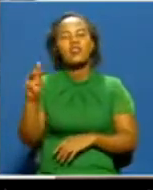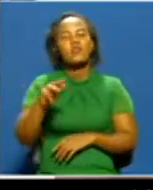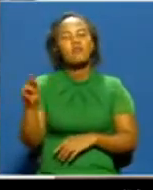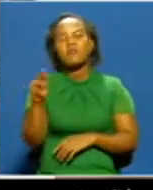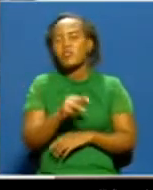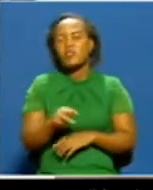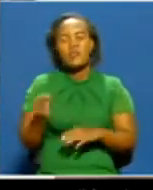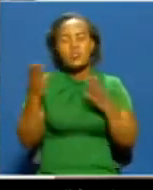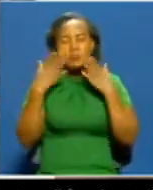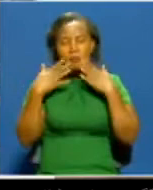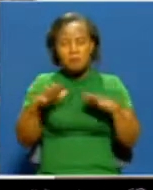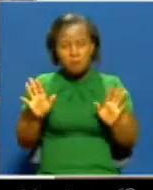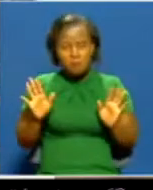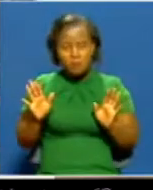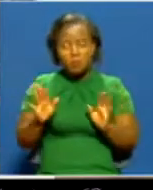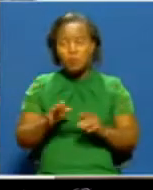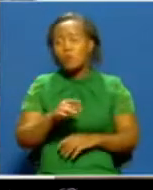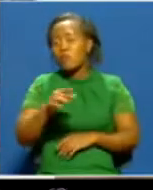So the rest of it,